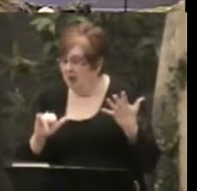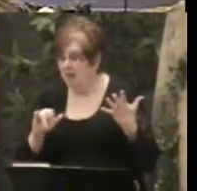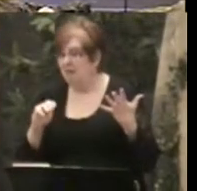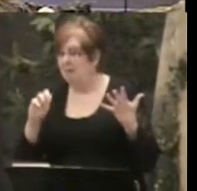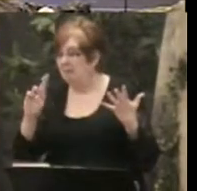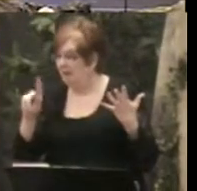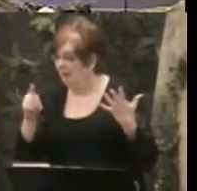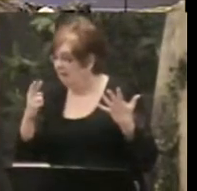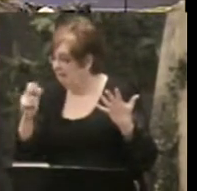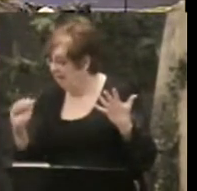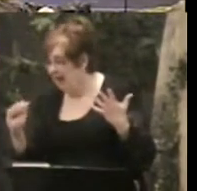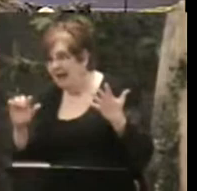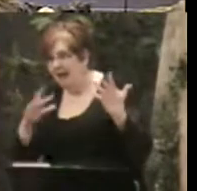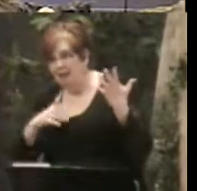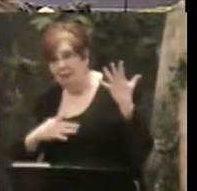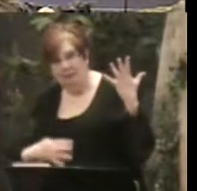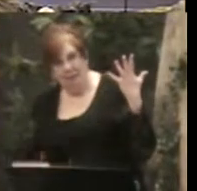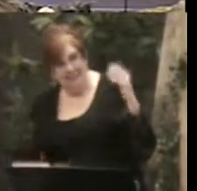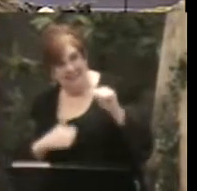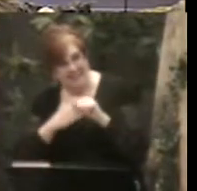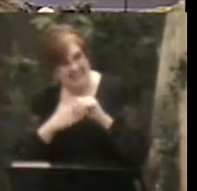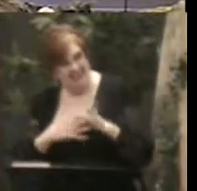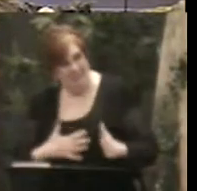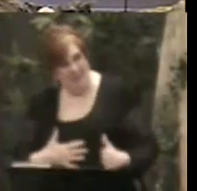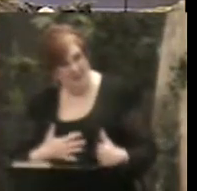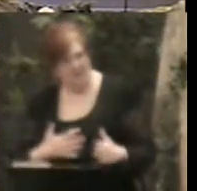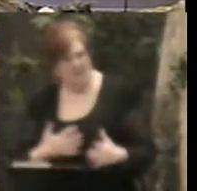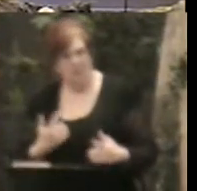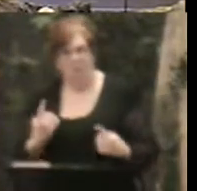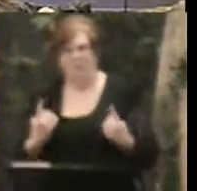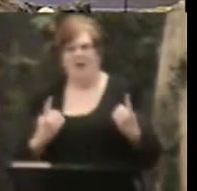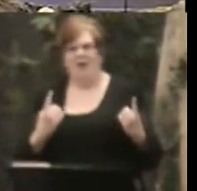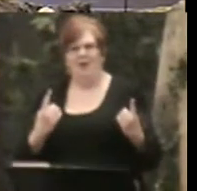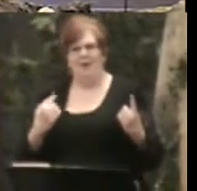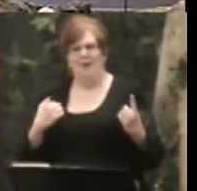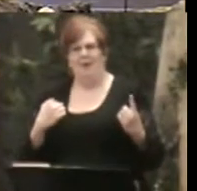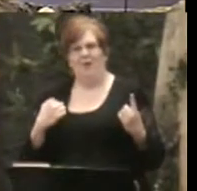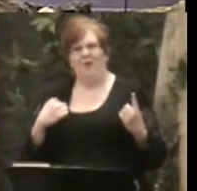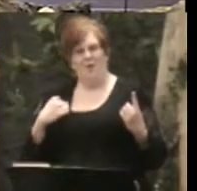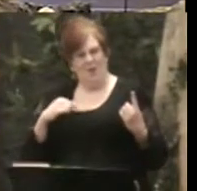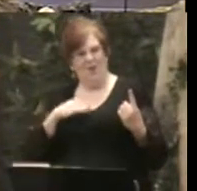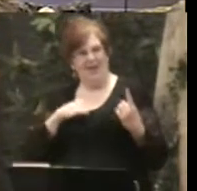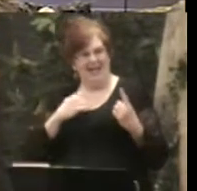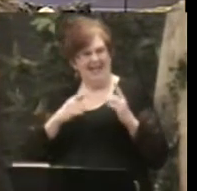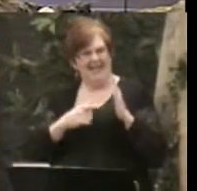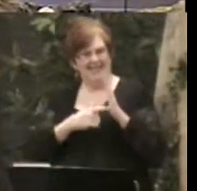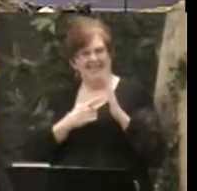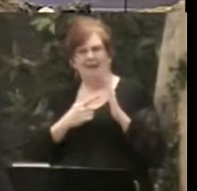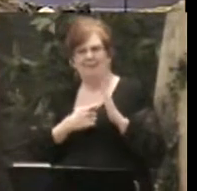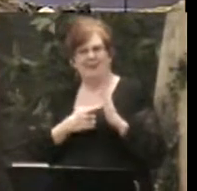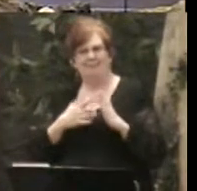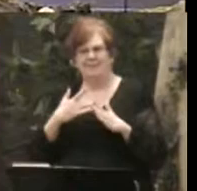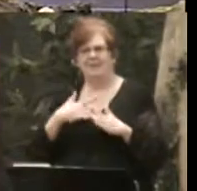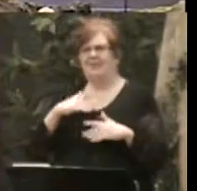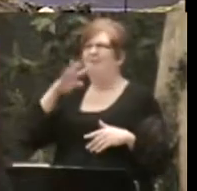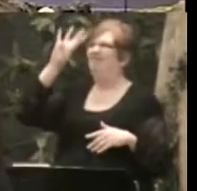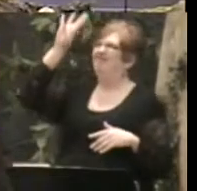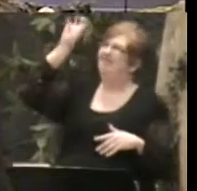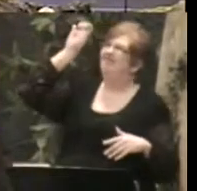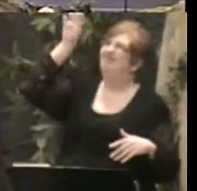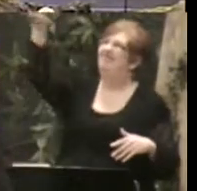disciples. Is it any wonder that we sometimes fall into a time of